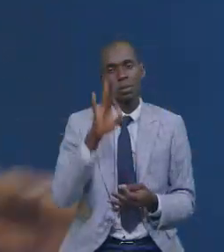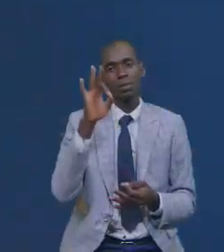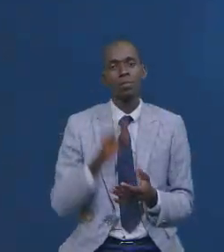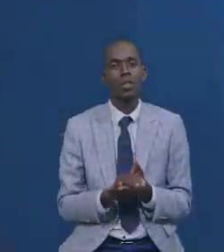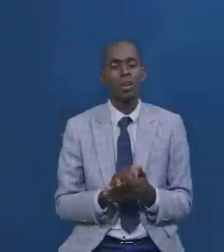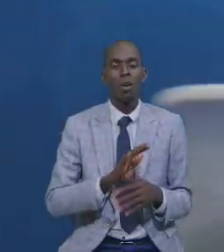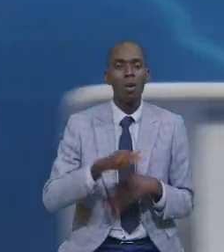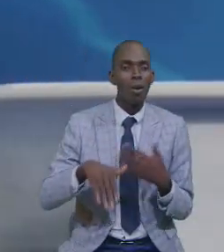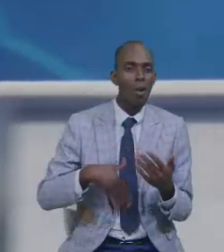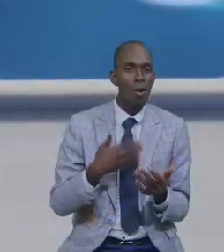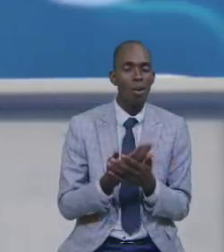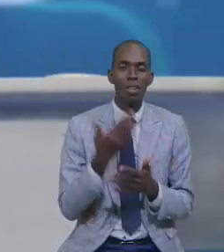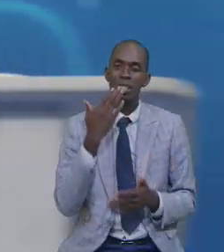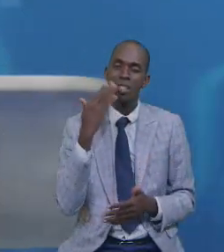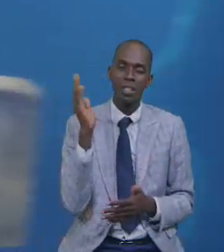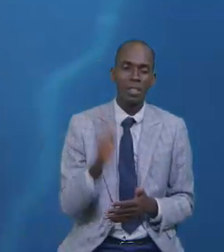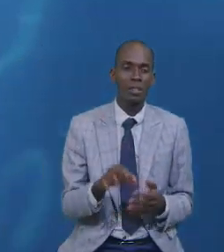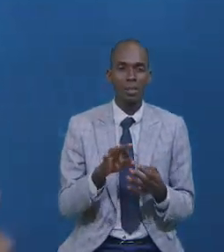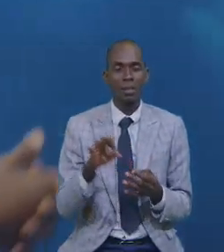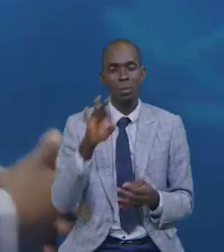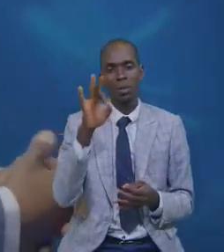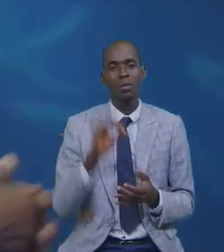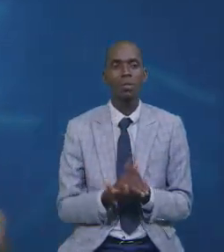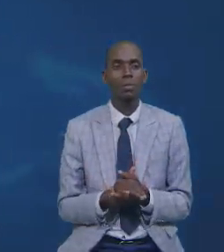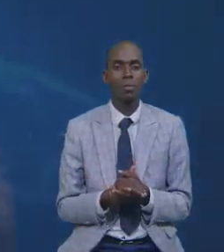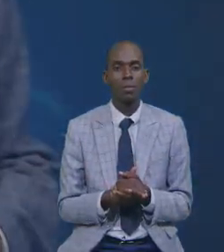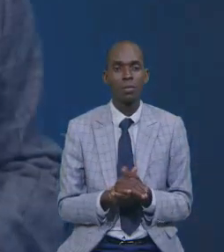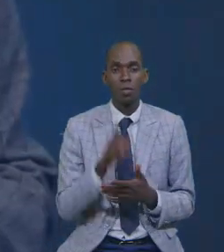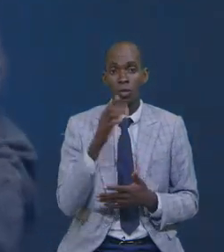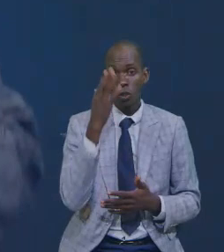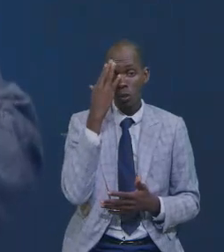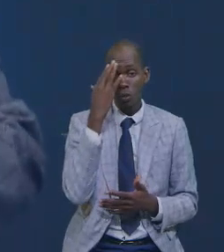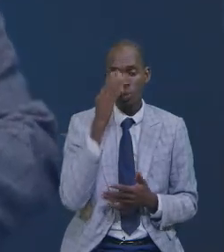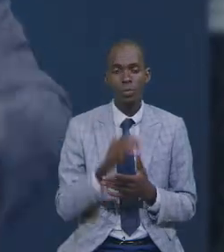All foul spirits. You know,